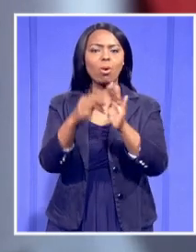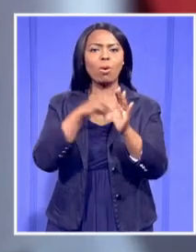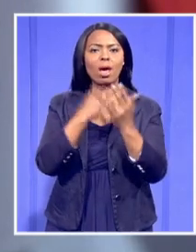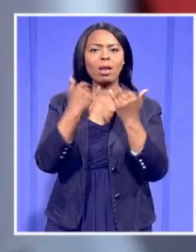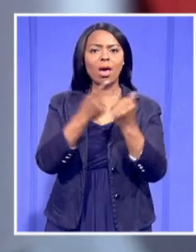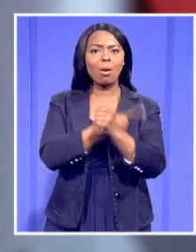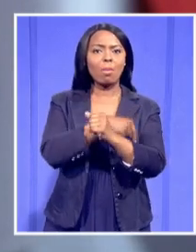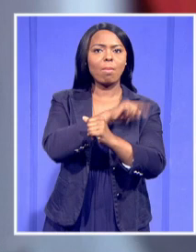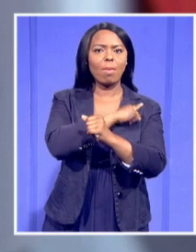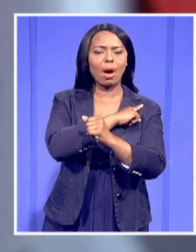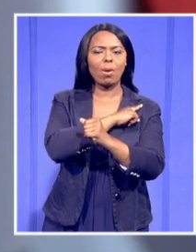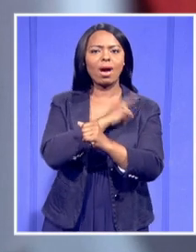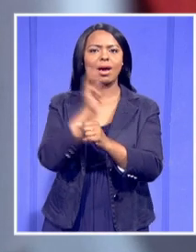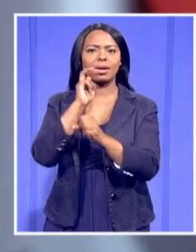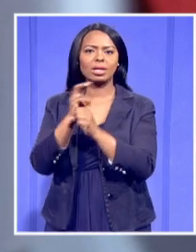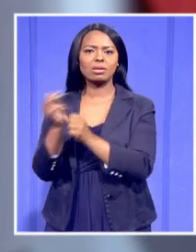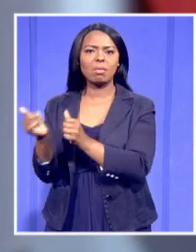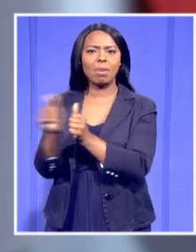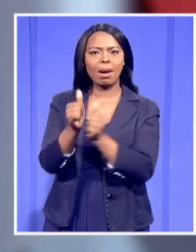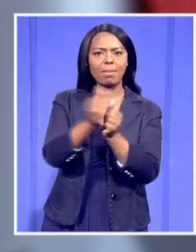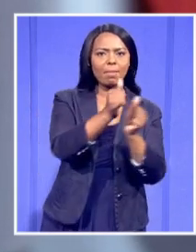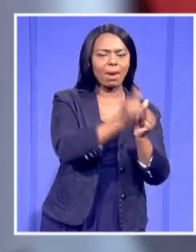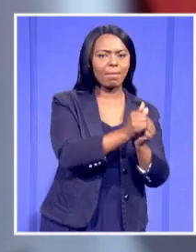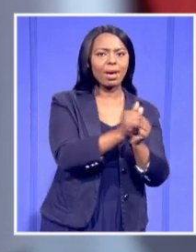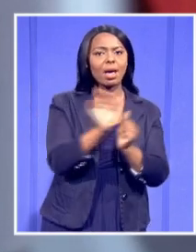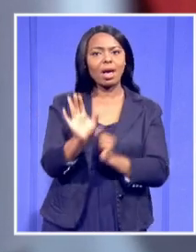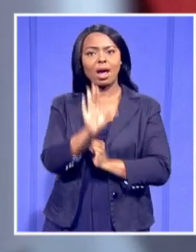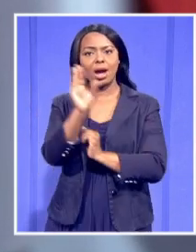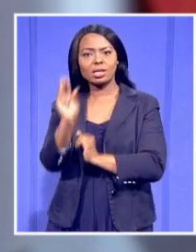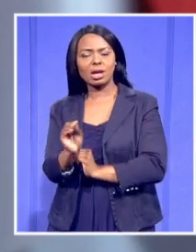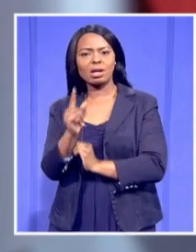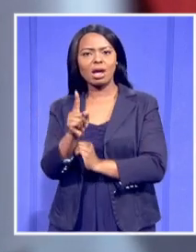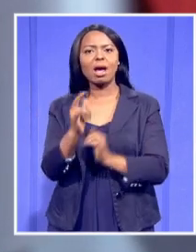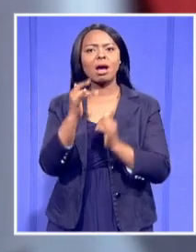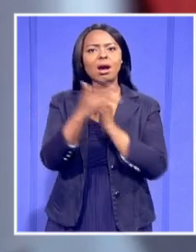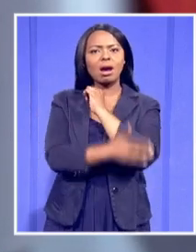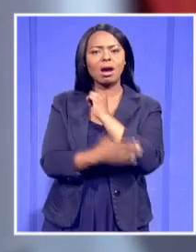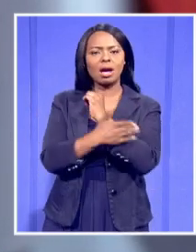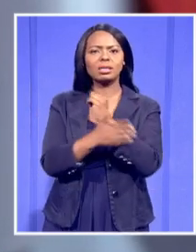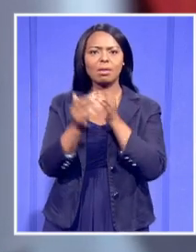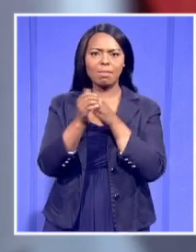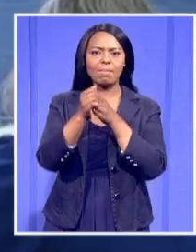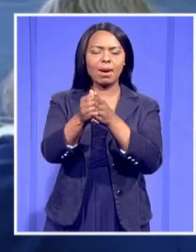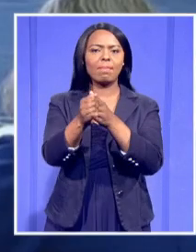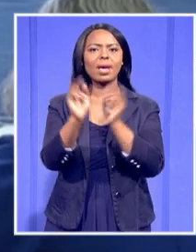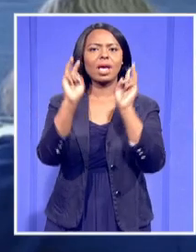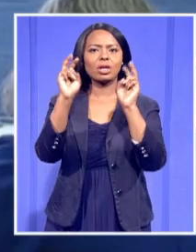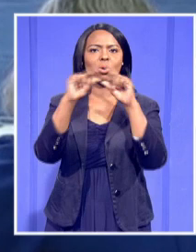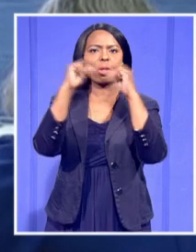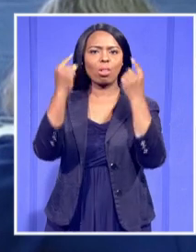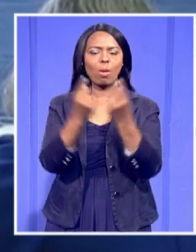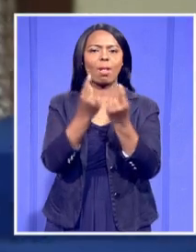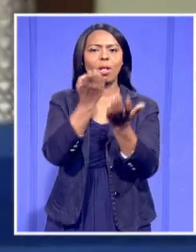power emerge. Asian countries are the driving force behind global economic